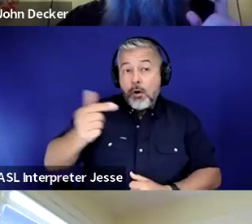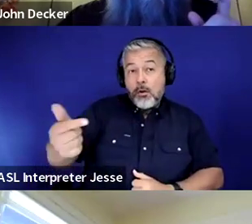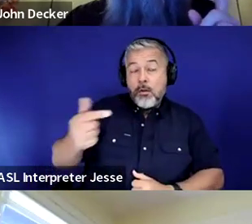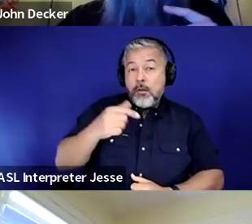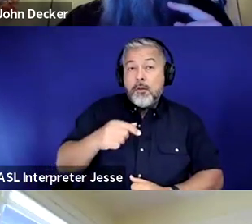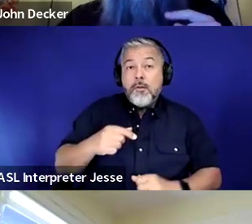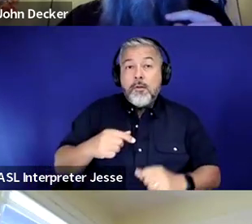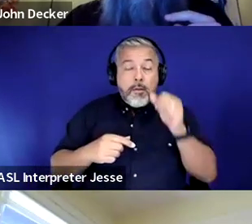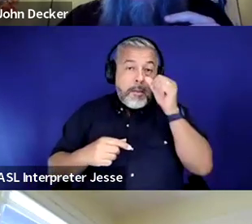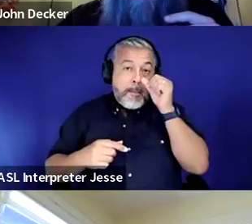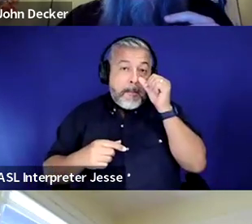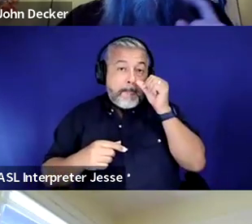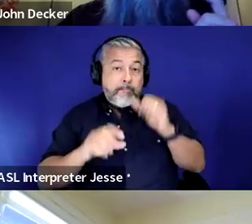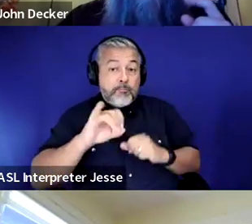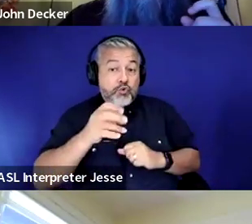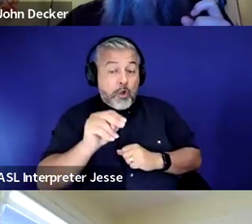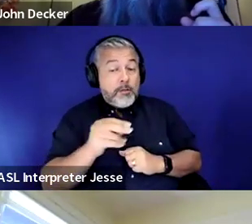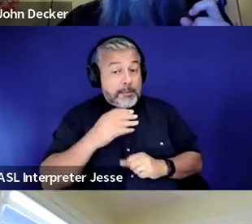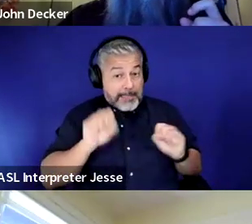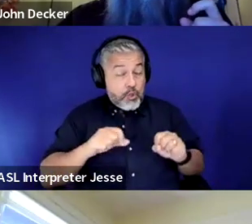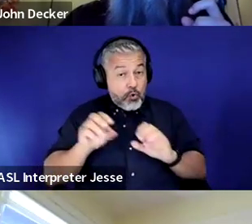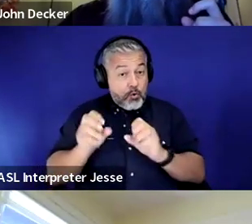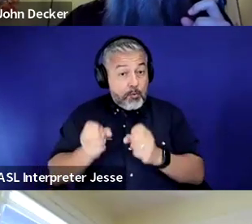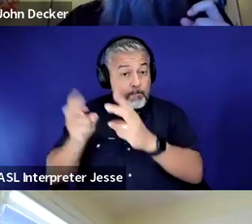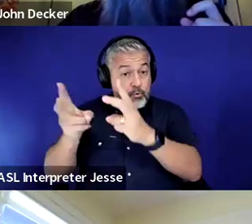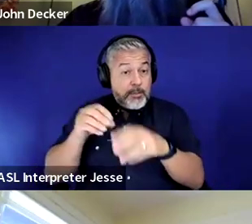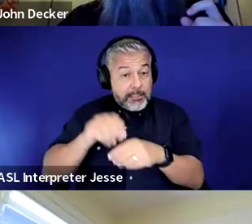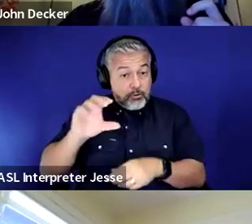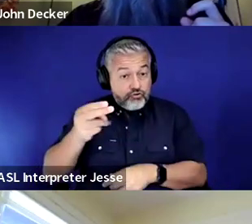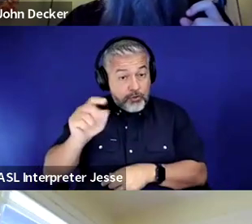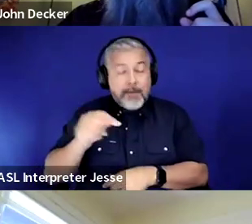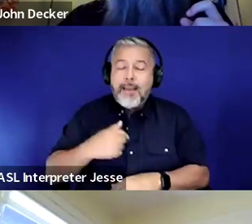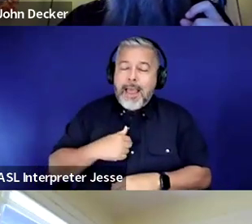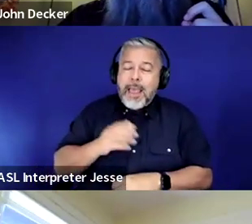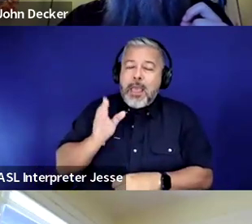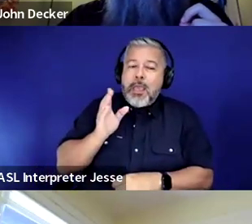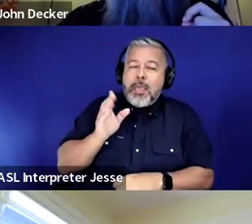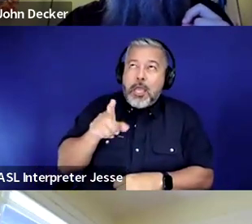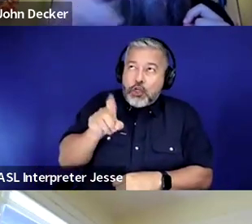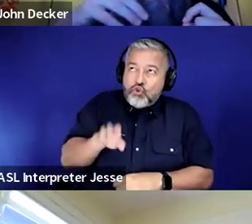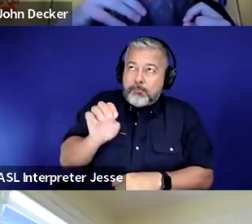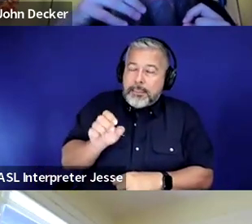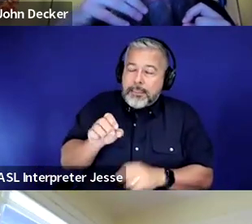you're able to drop that in the chat, the flyer? Absolutely, I can, yeah. Or I should be able to.